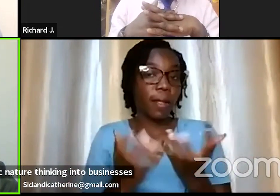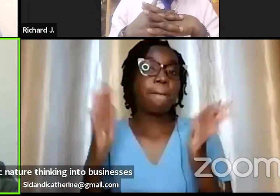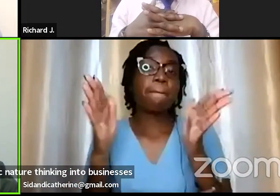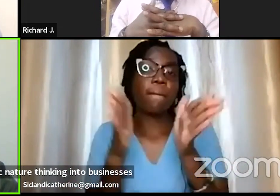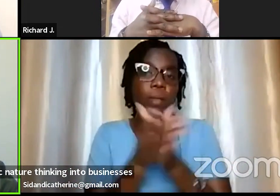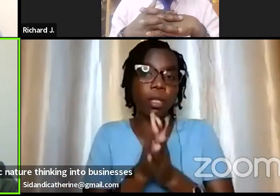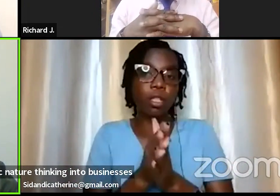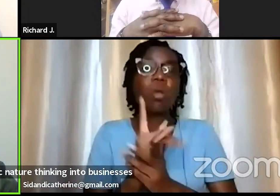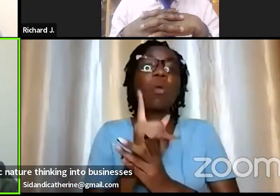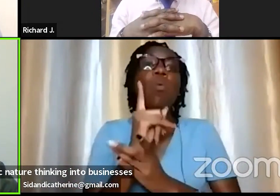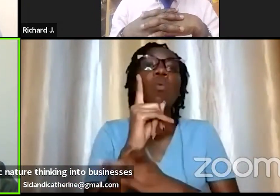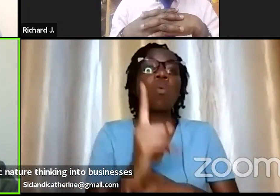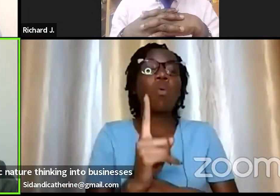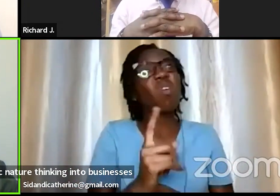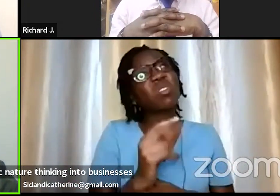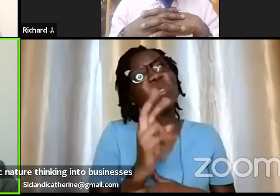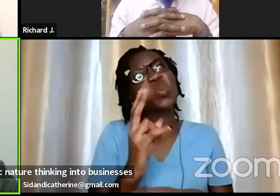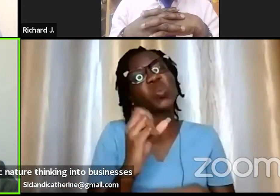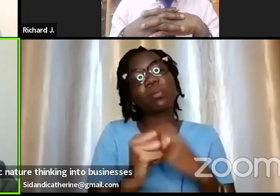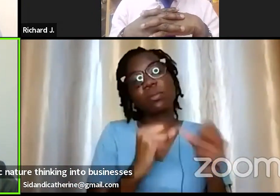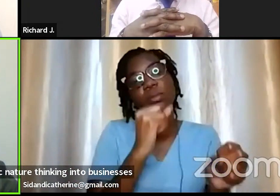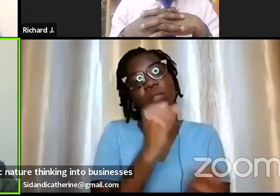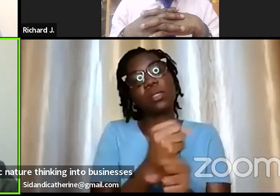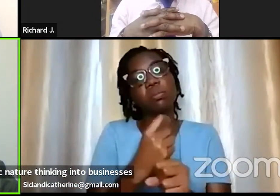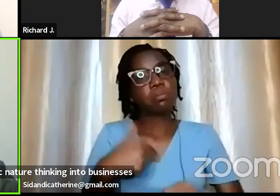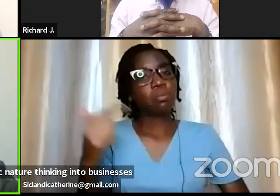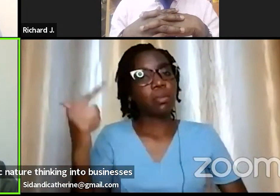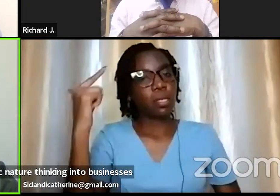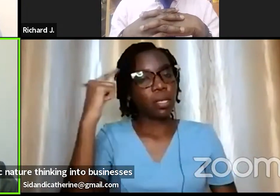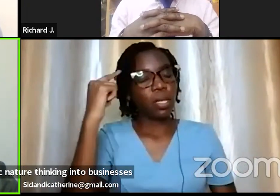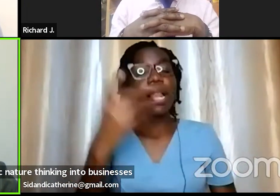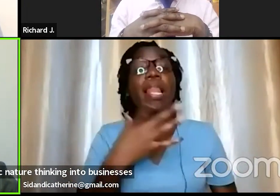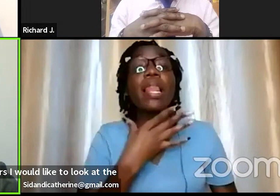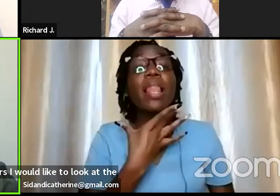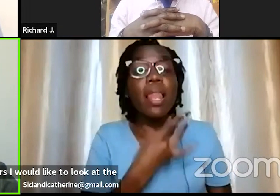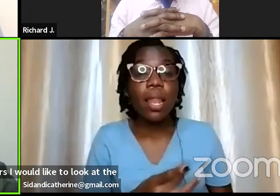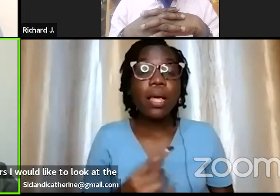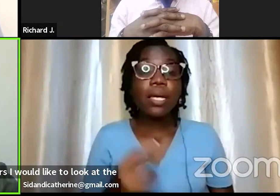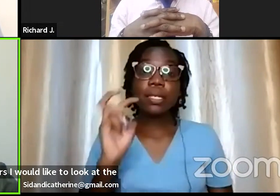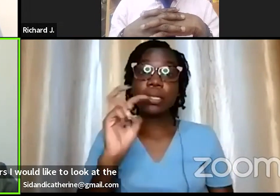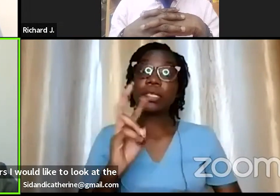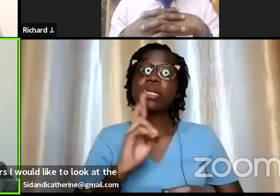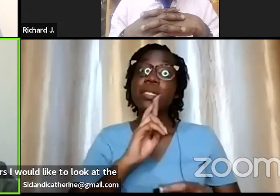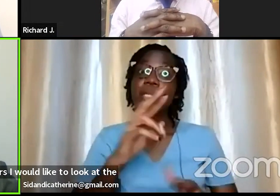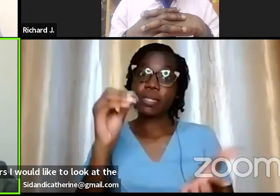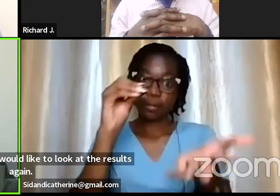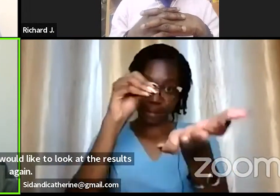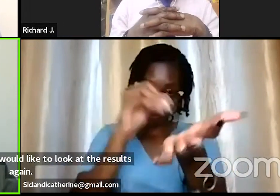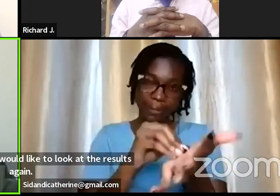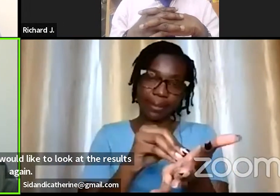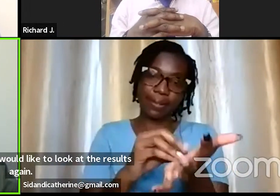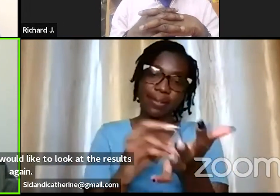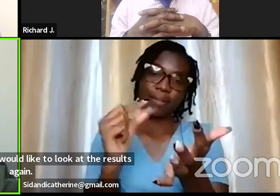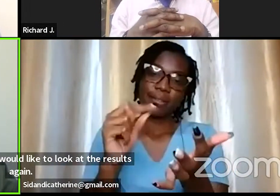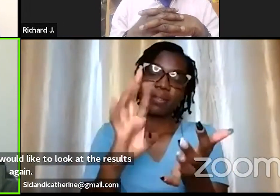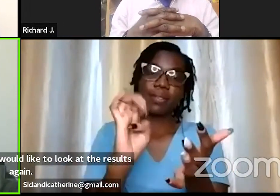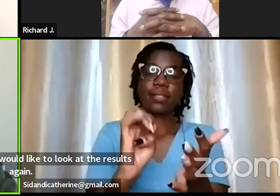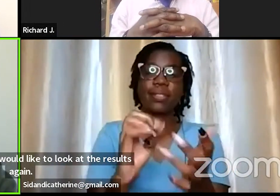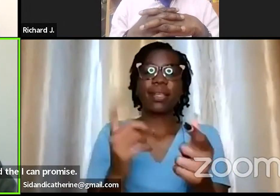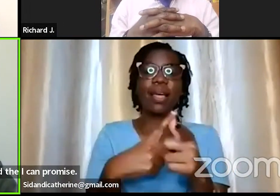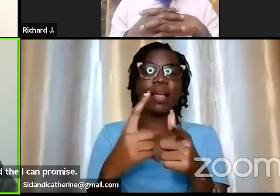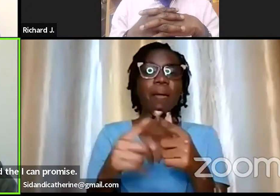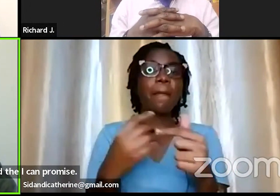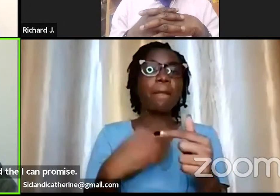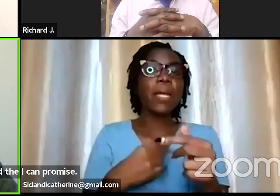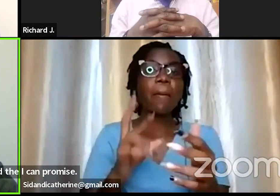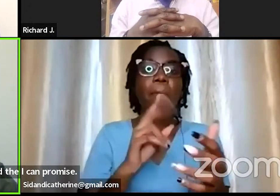in 1 or 2 years, I would like to look at the results again, Grace, and I can promise there's going